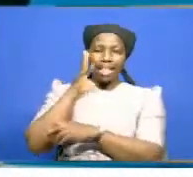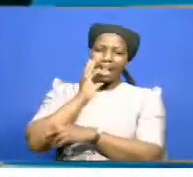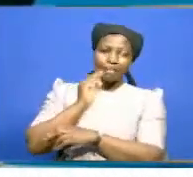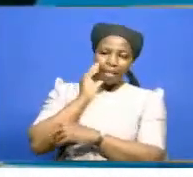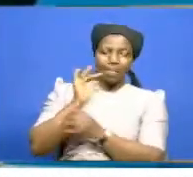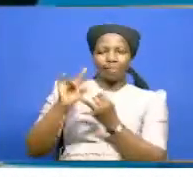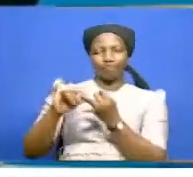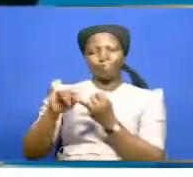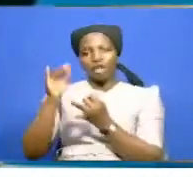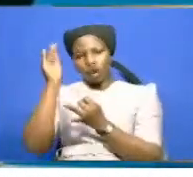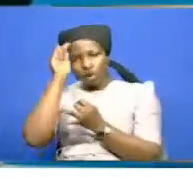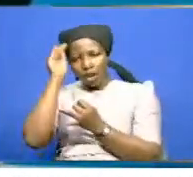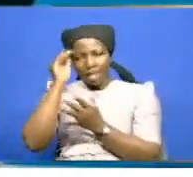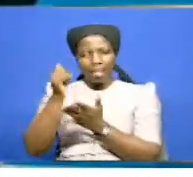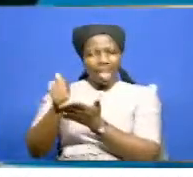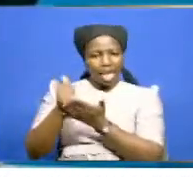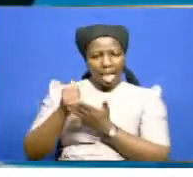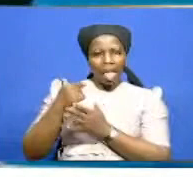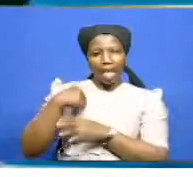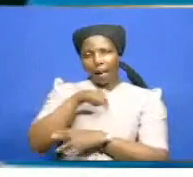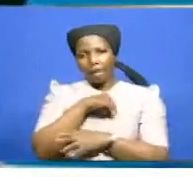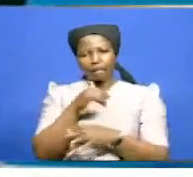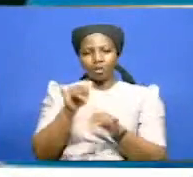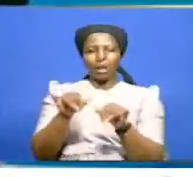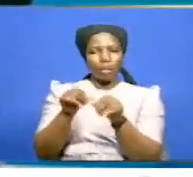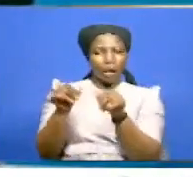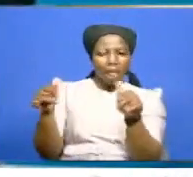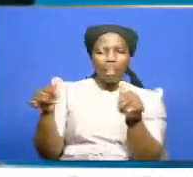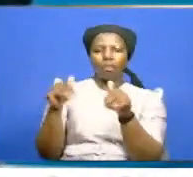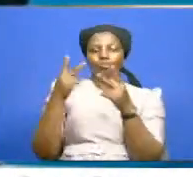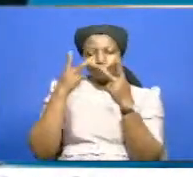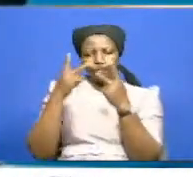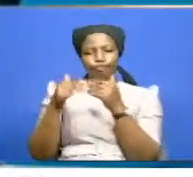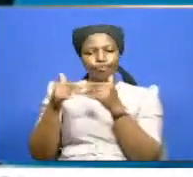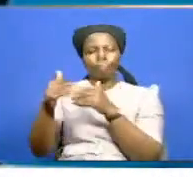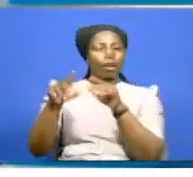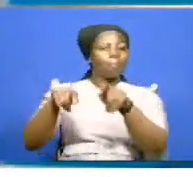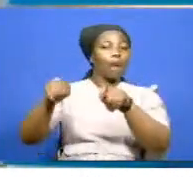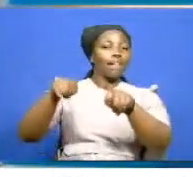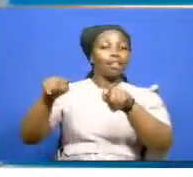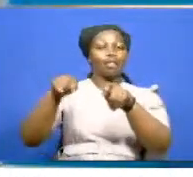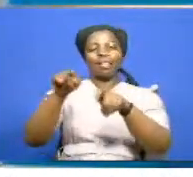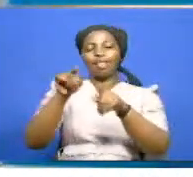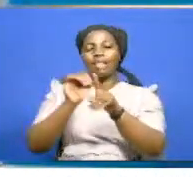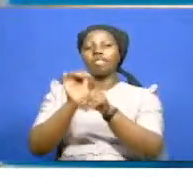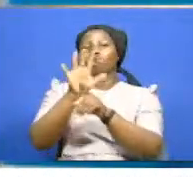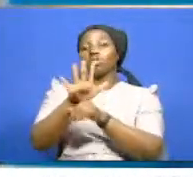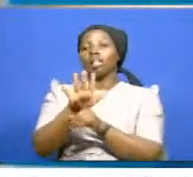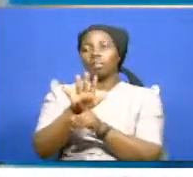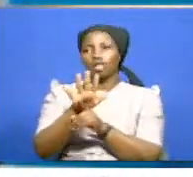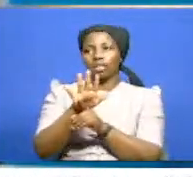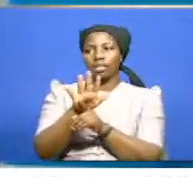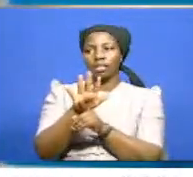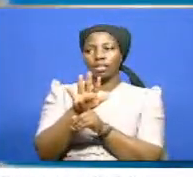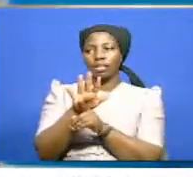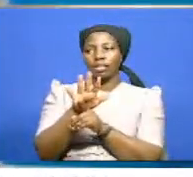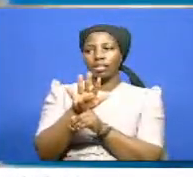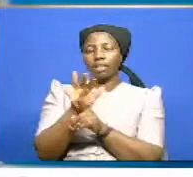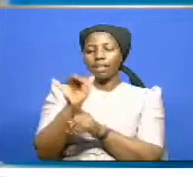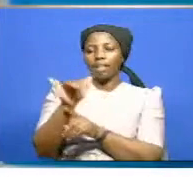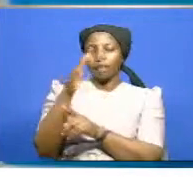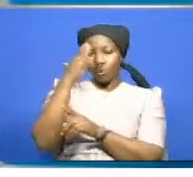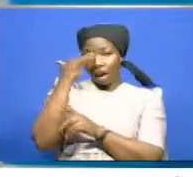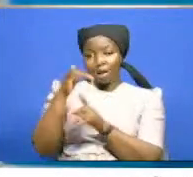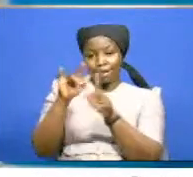helps us to stabilize and foresee and manage those exposures. And that's why